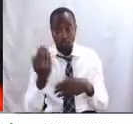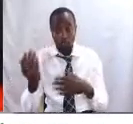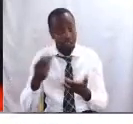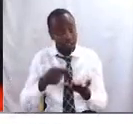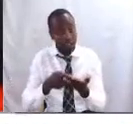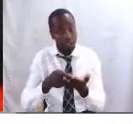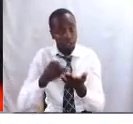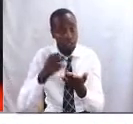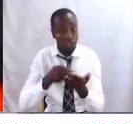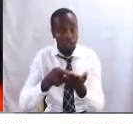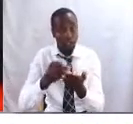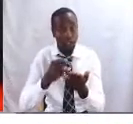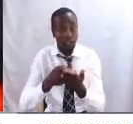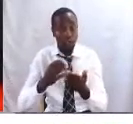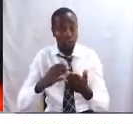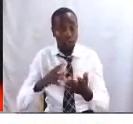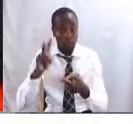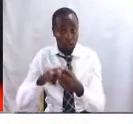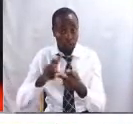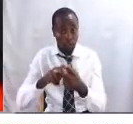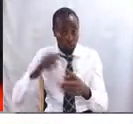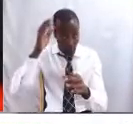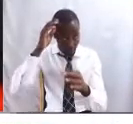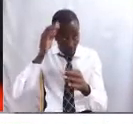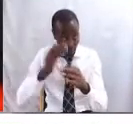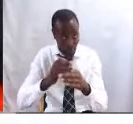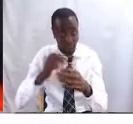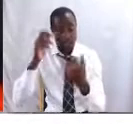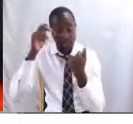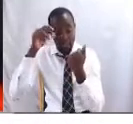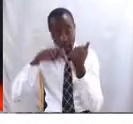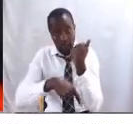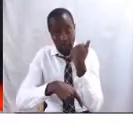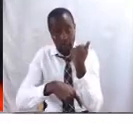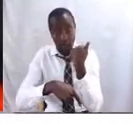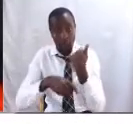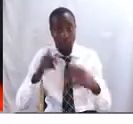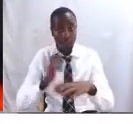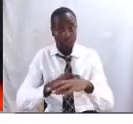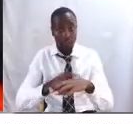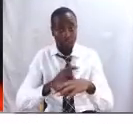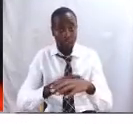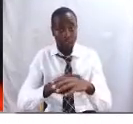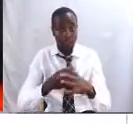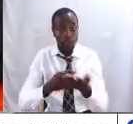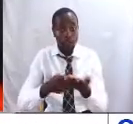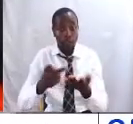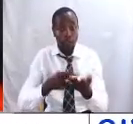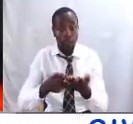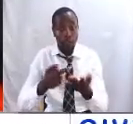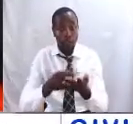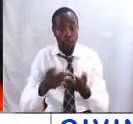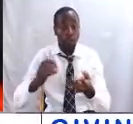lay our armor down. Sometimes, even at when we are paying the bride price, sometimes we